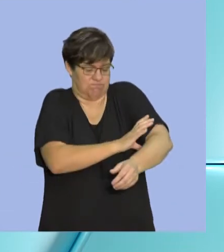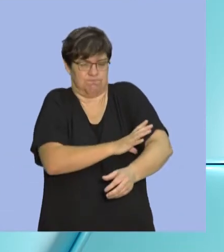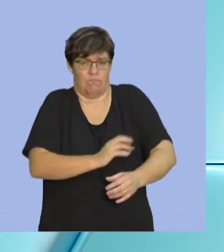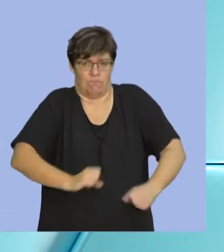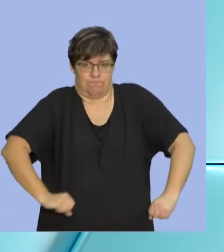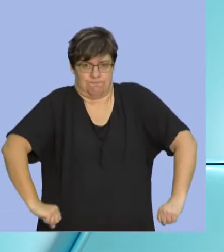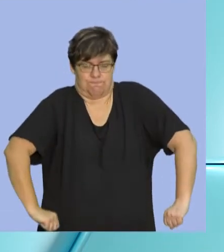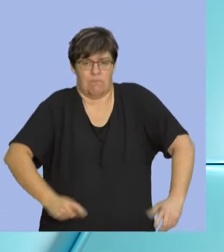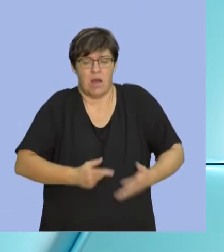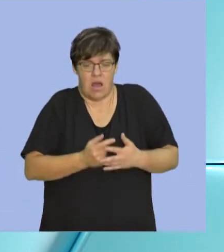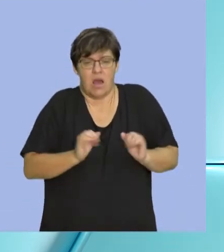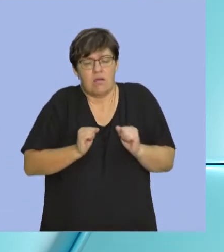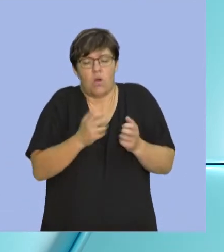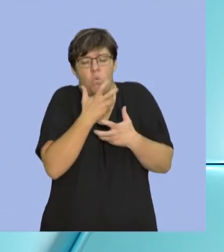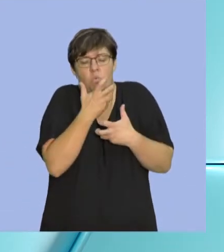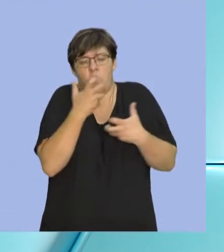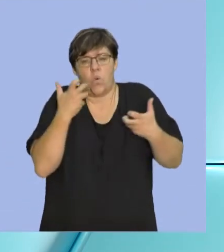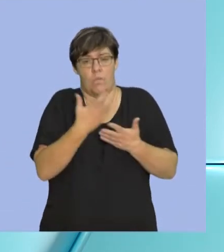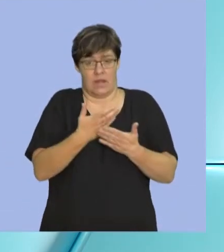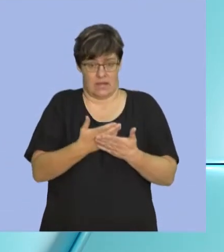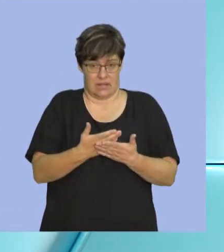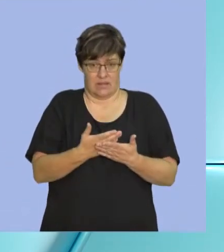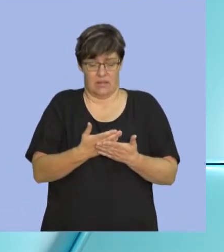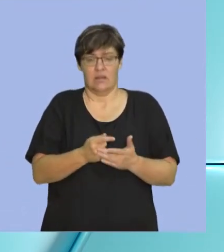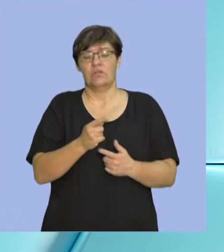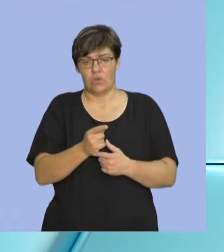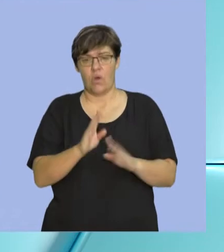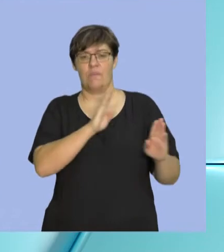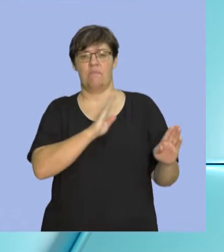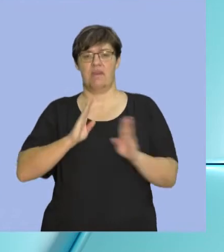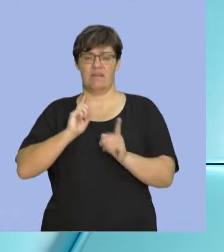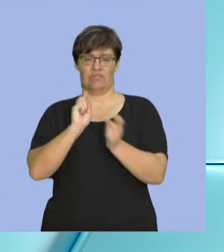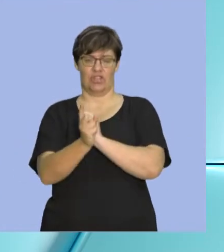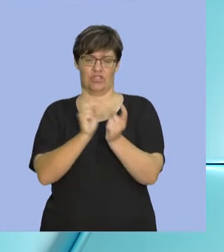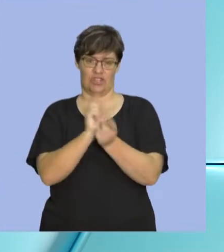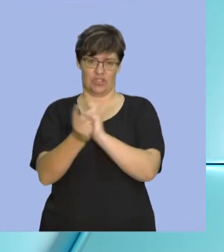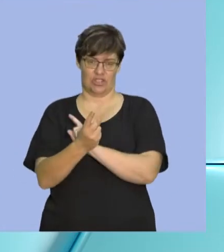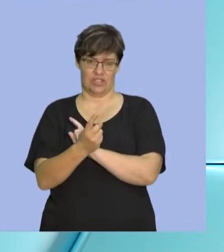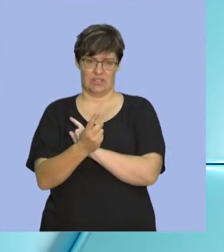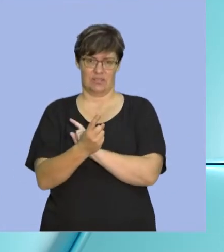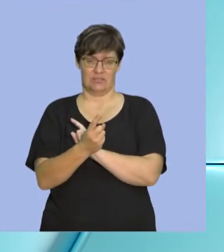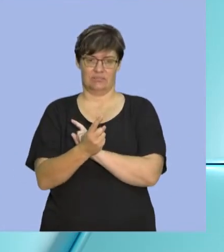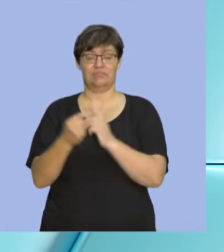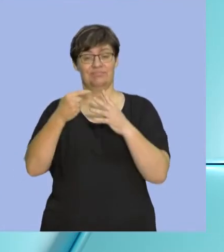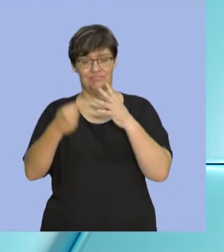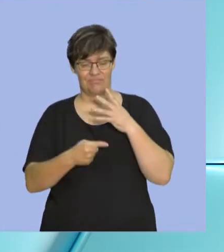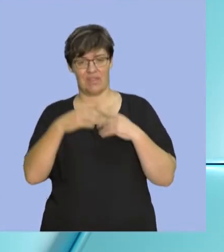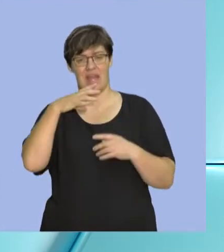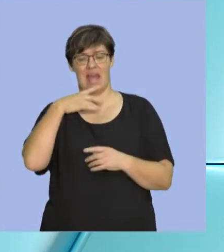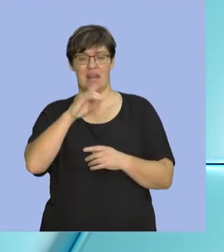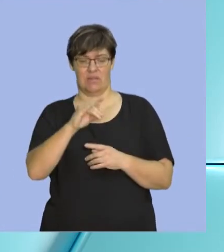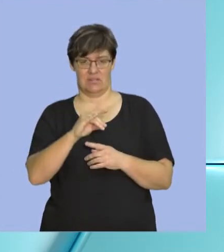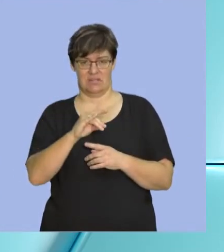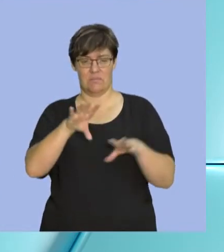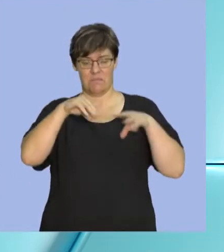to insulate and keep warm. So those are mechanisms and behavior changes that these endothermic animals adopt